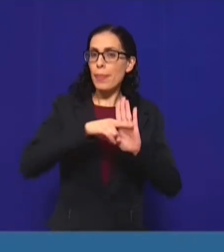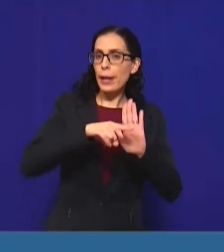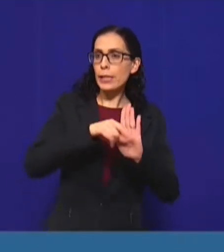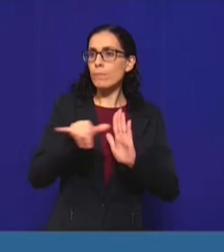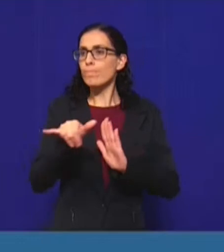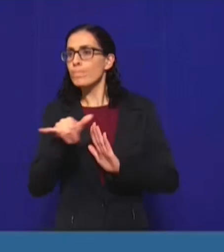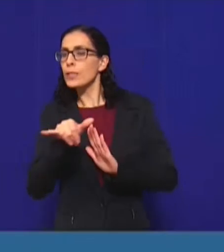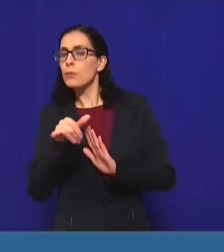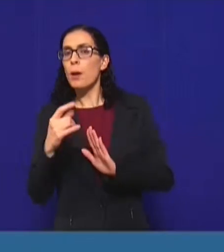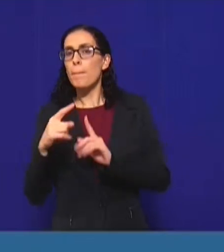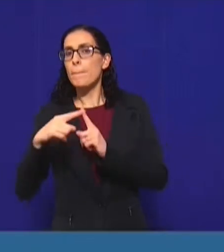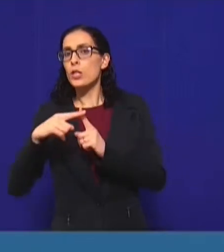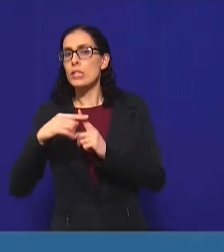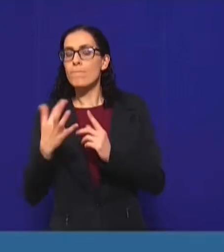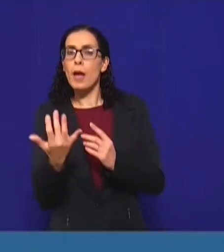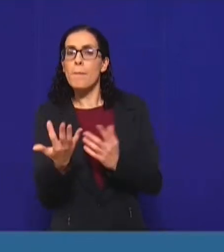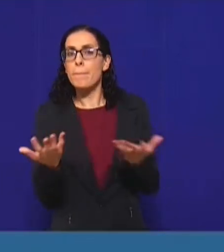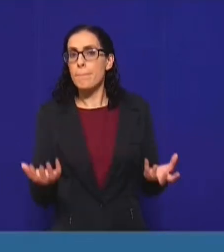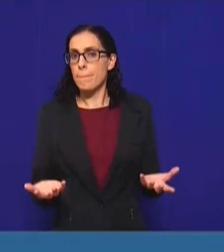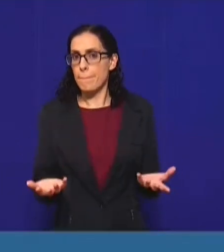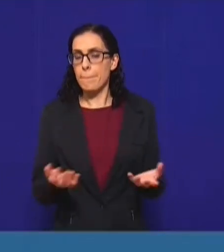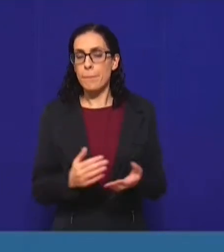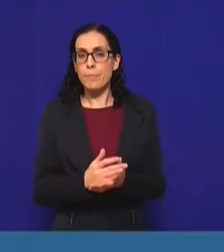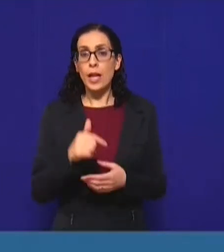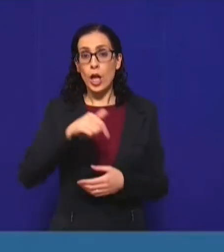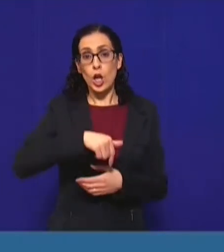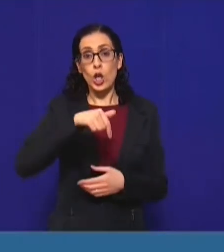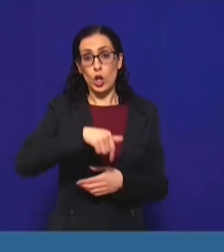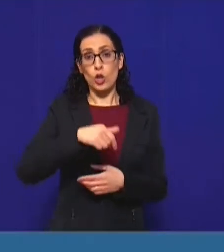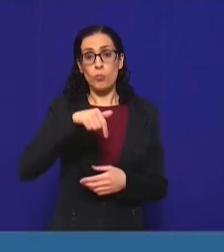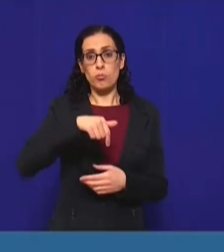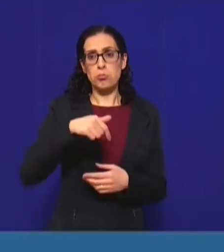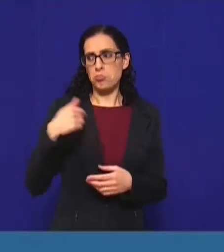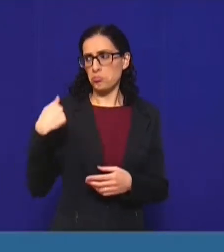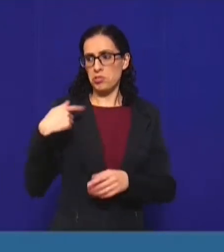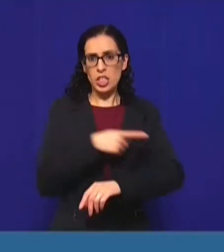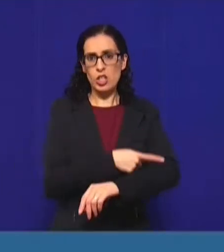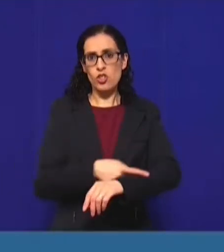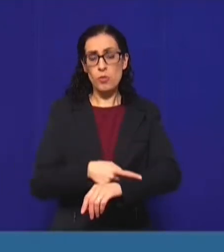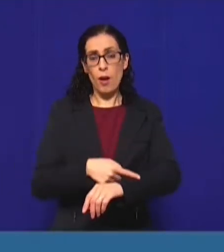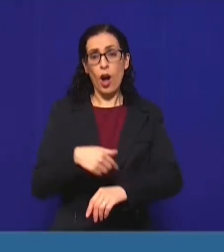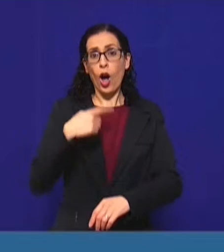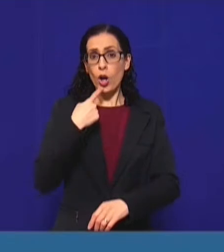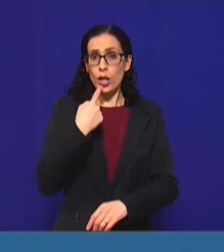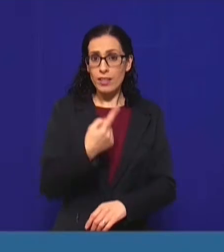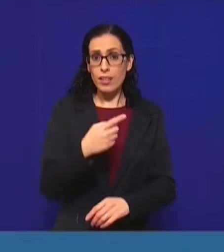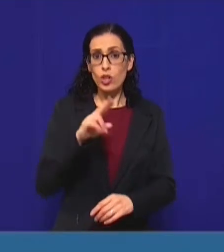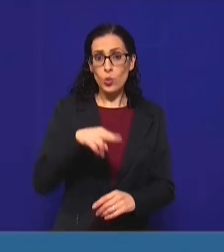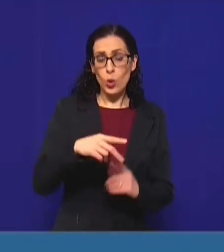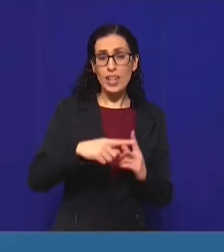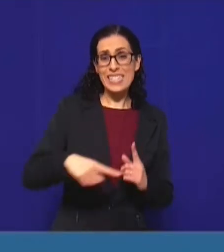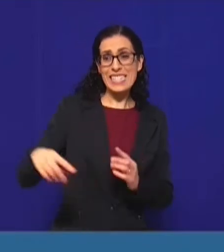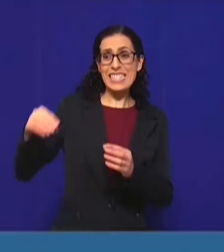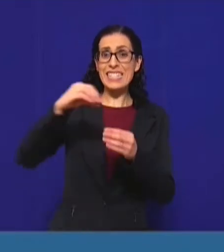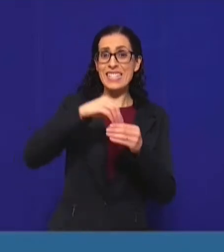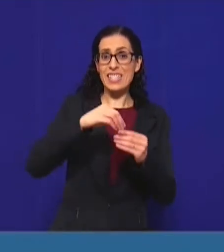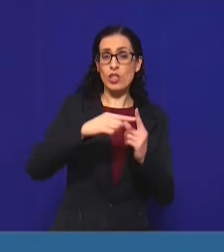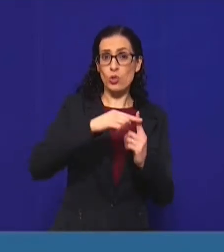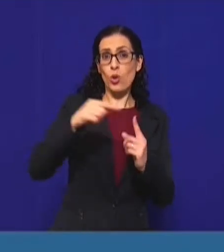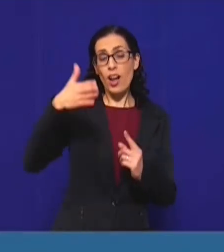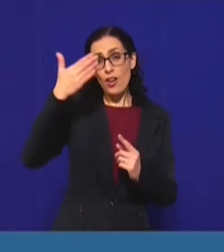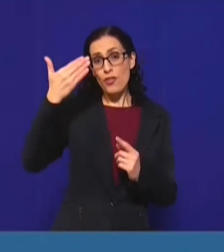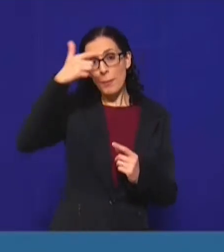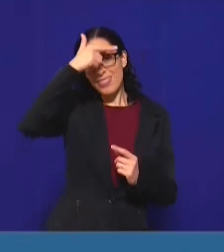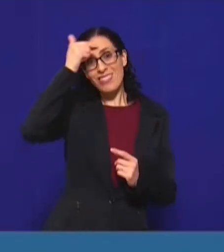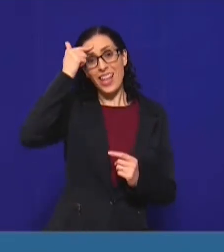bħalma rajtu illum ukoll f'dan l-aħħar ġimgħa konna qegħdin nirrapportaw u nżidu wkoll dawn ir-rapid tests